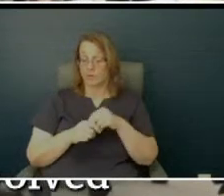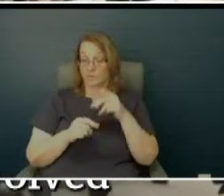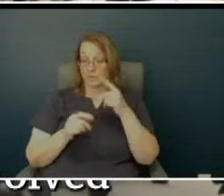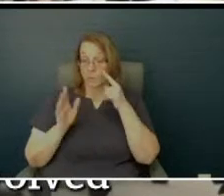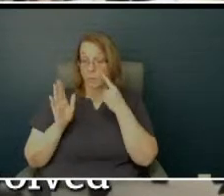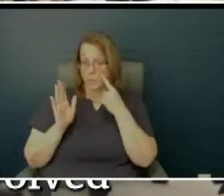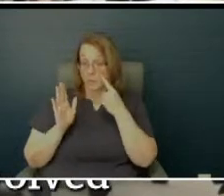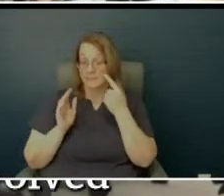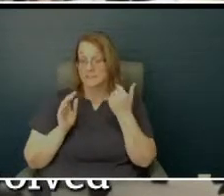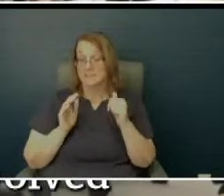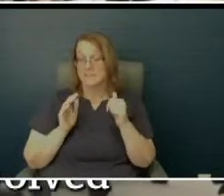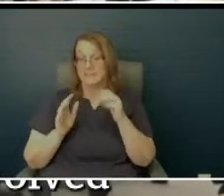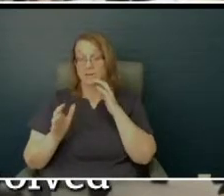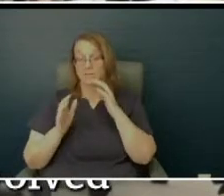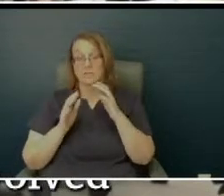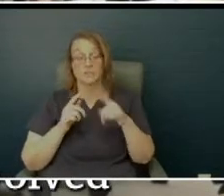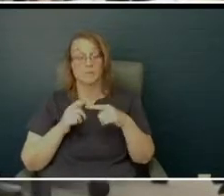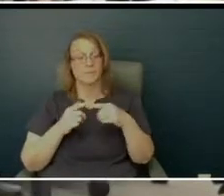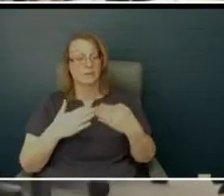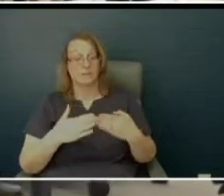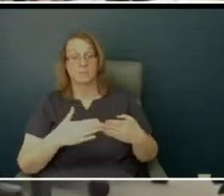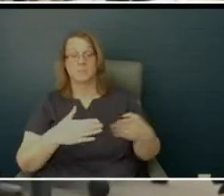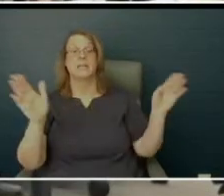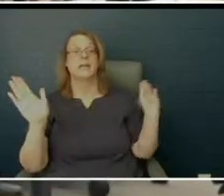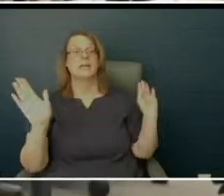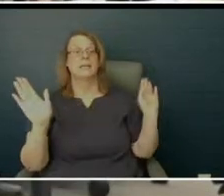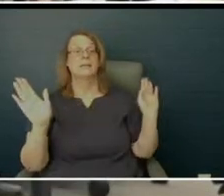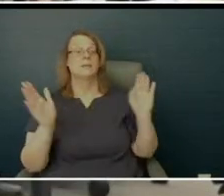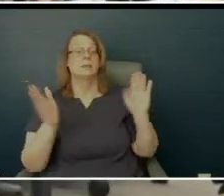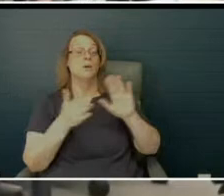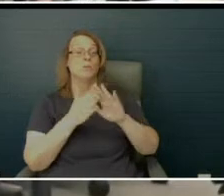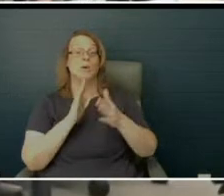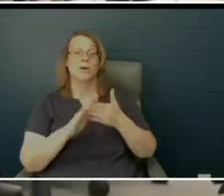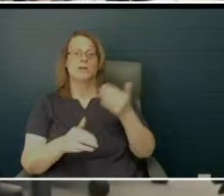a blanket pardon for everyone involved in January 6th?